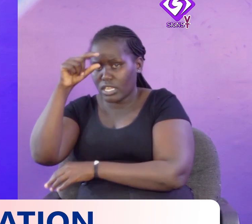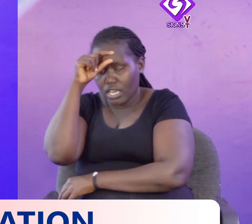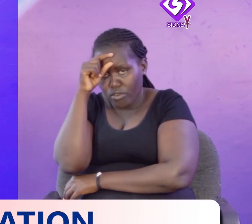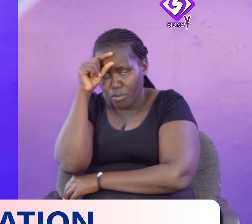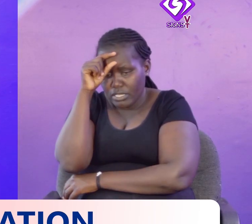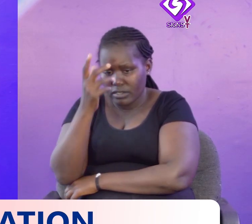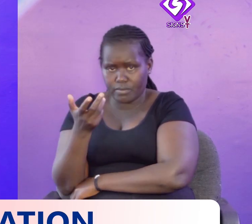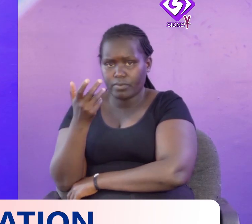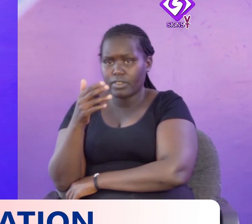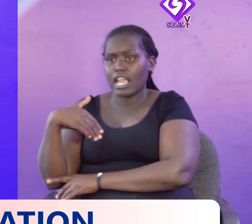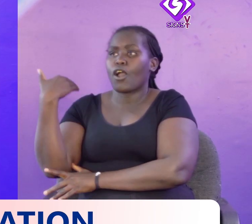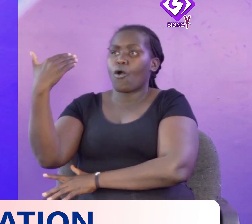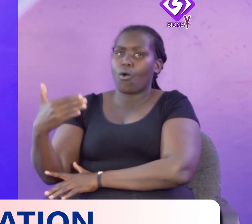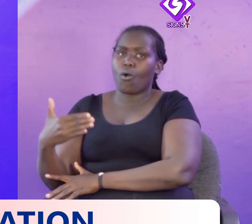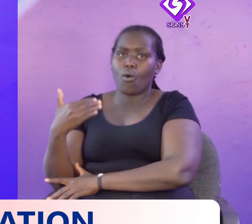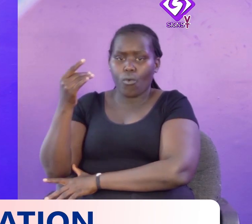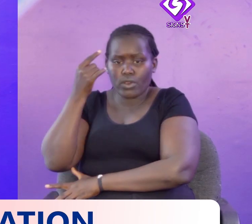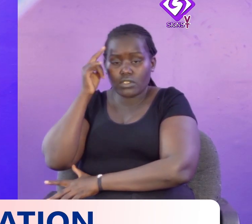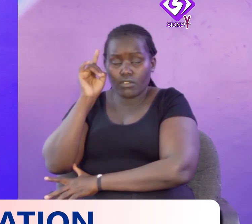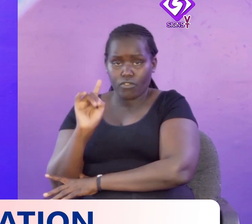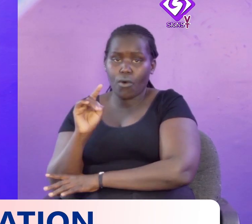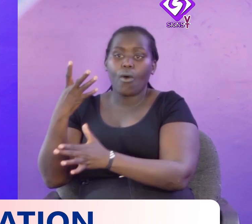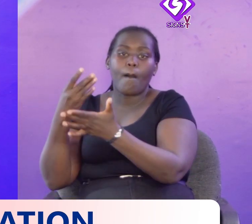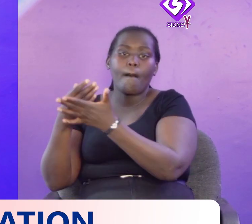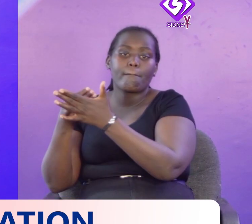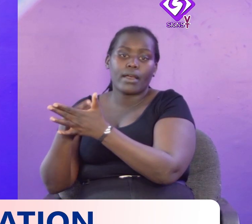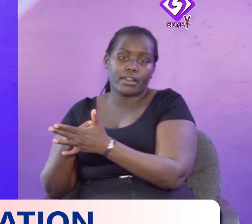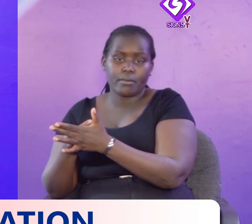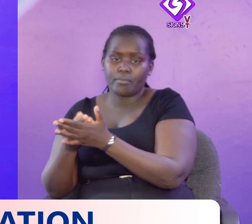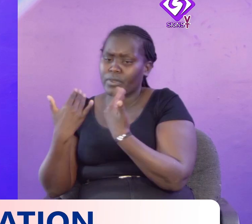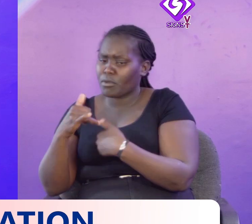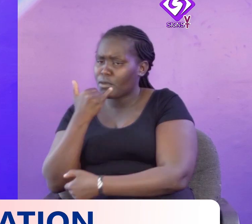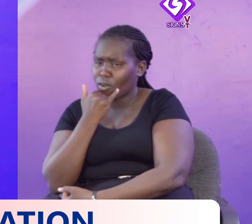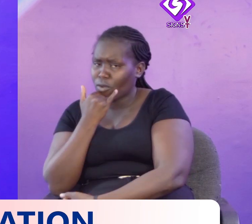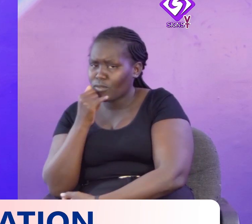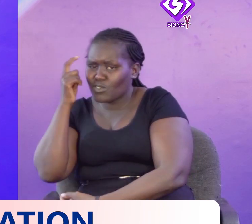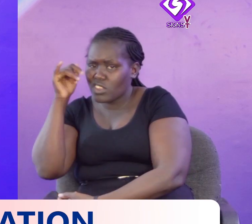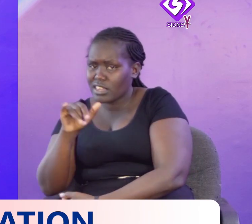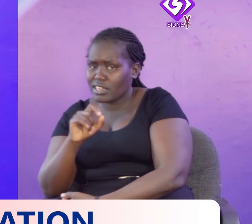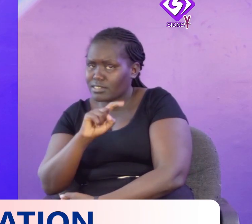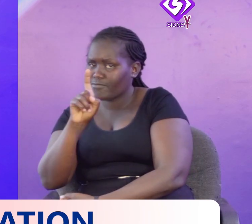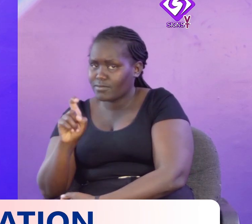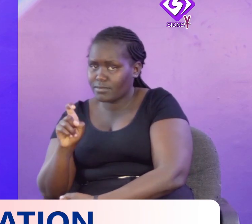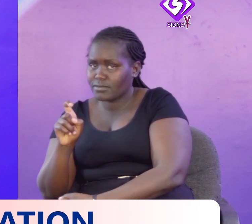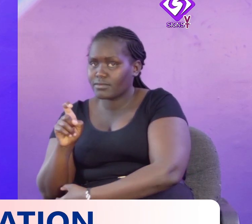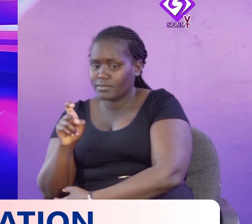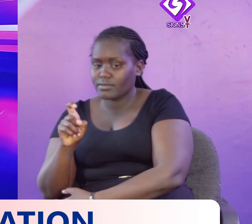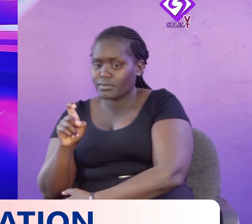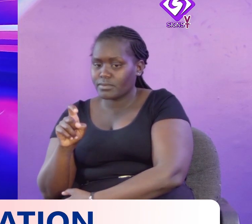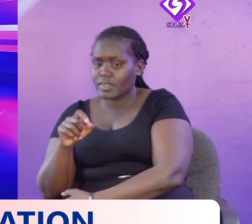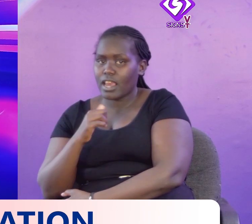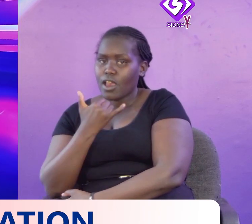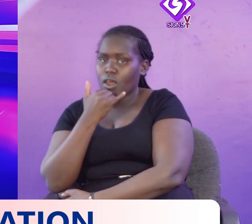And always, it is for money. Am I wrong to think that way? You are not